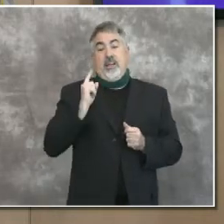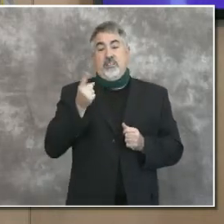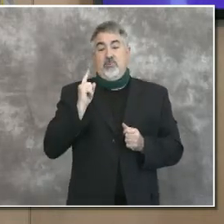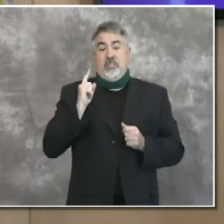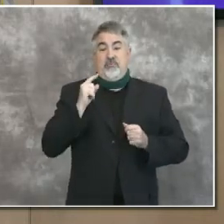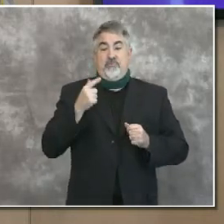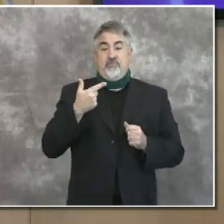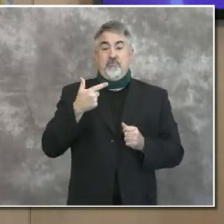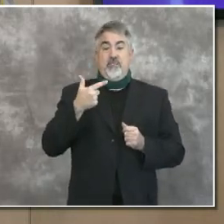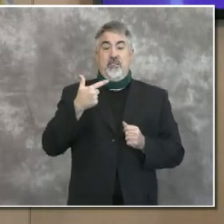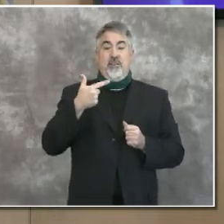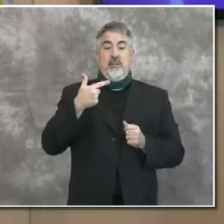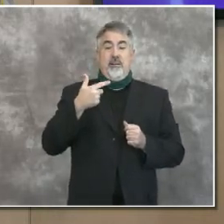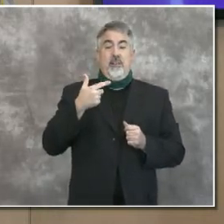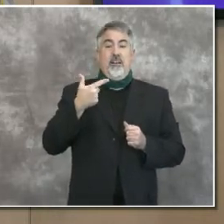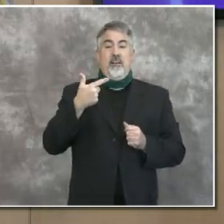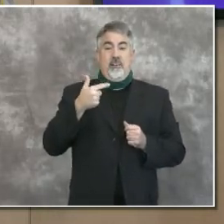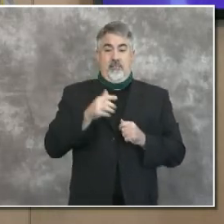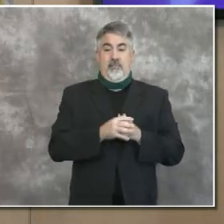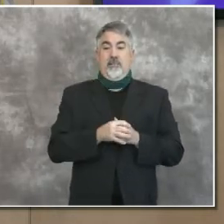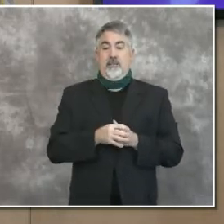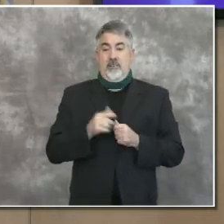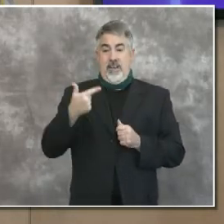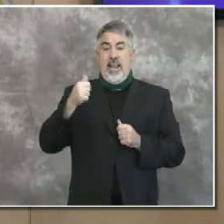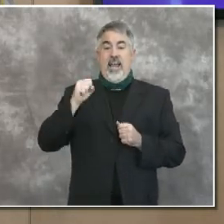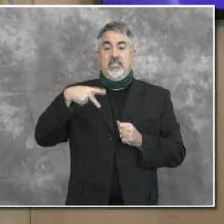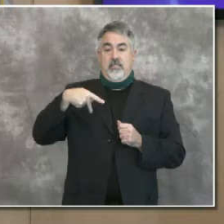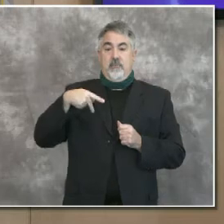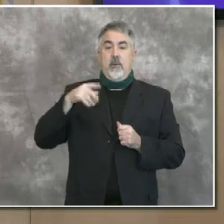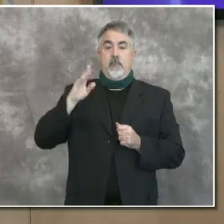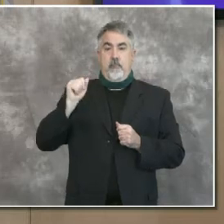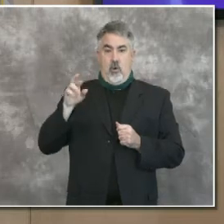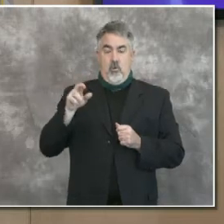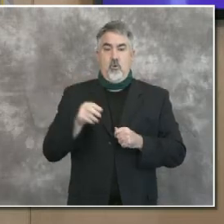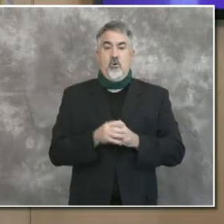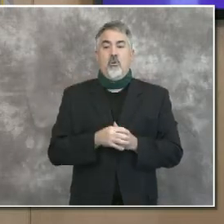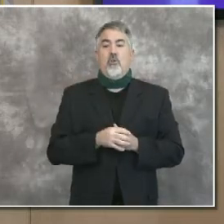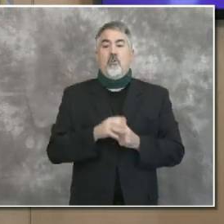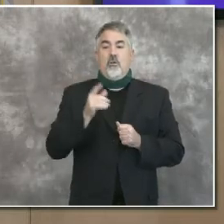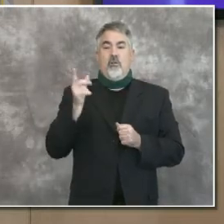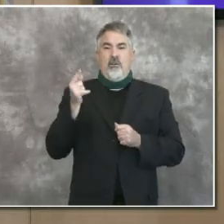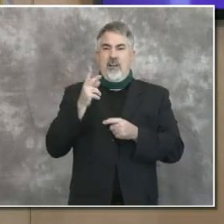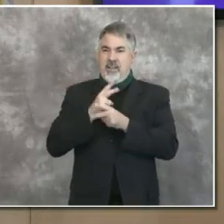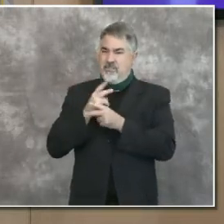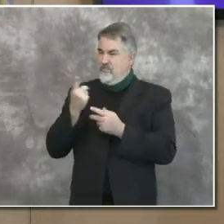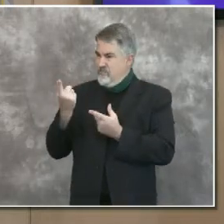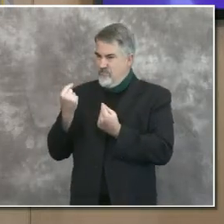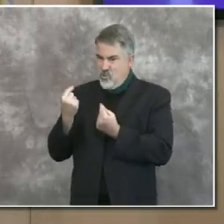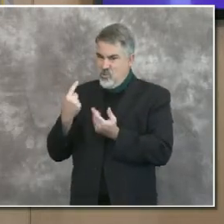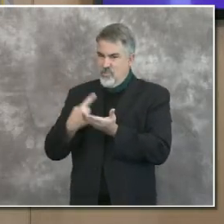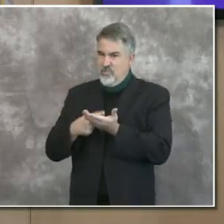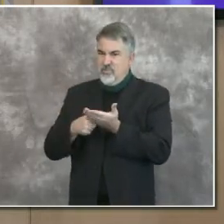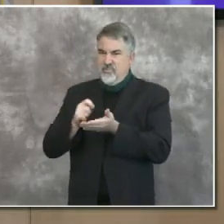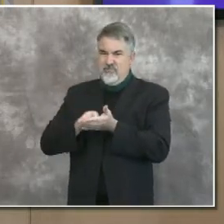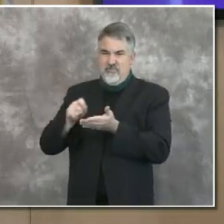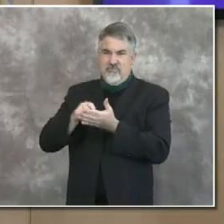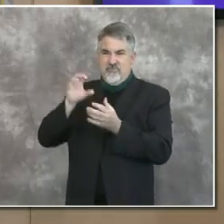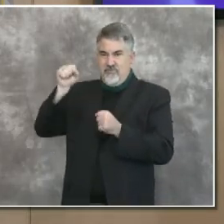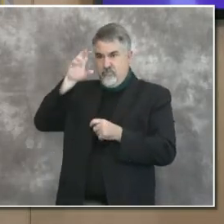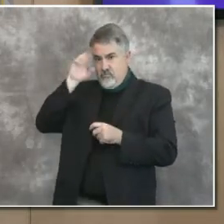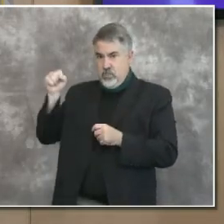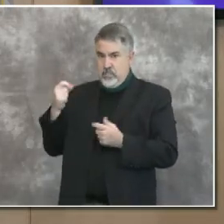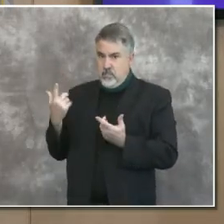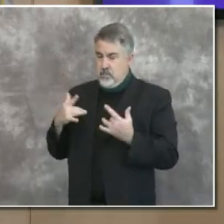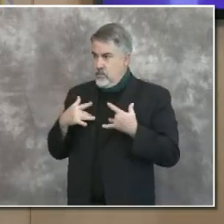letter to the Vice President asking for federal assistance on this matter, including providing mutual aid to Mexico,